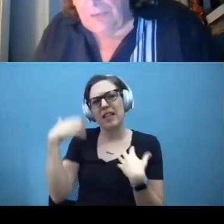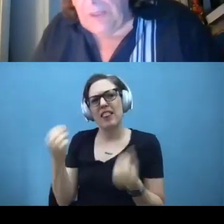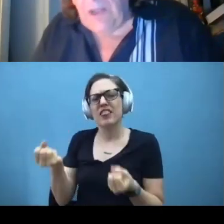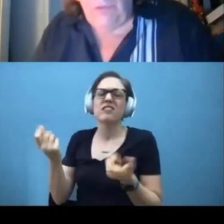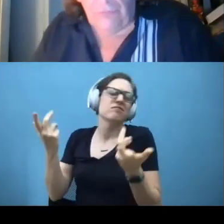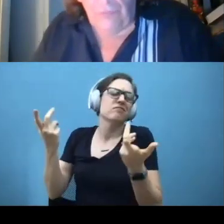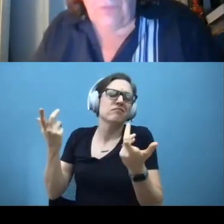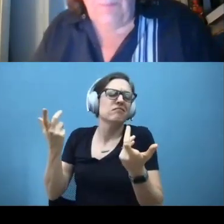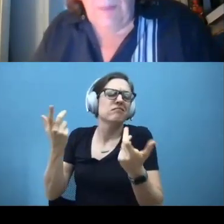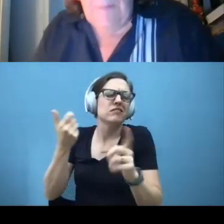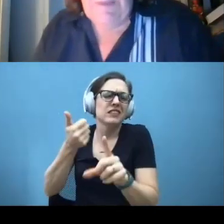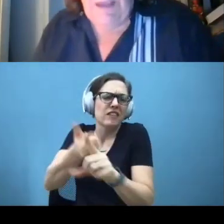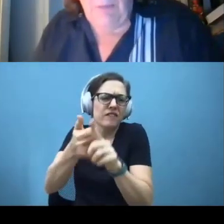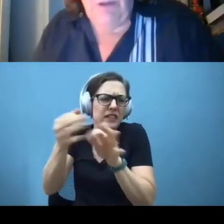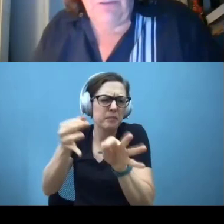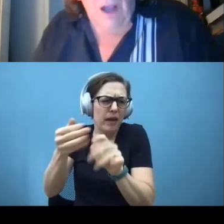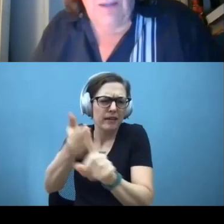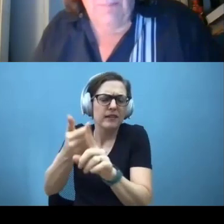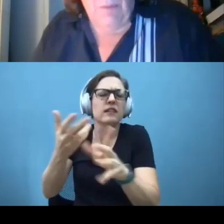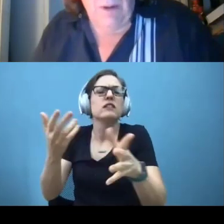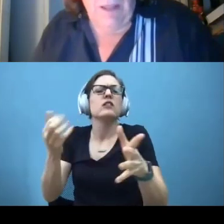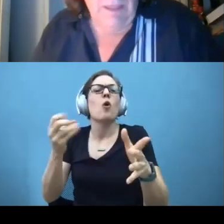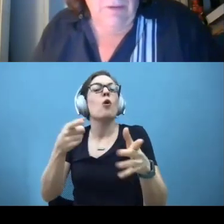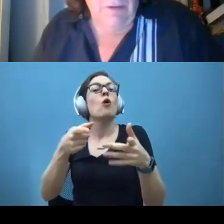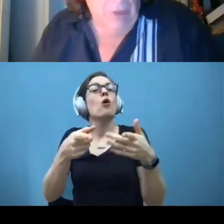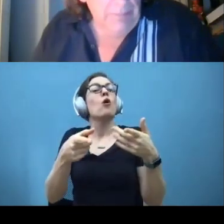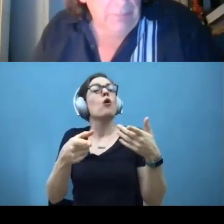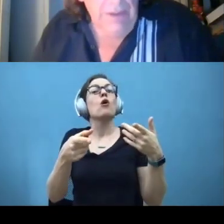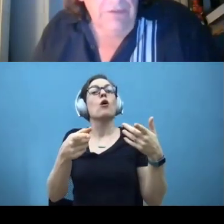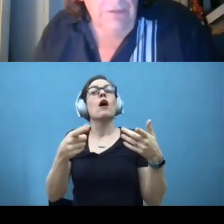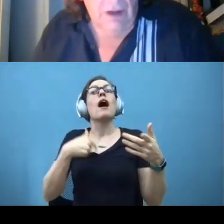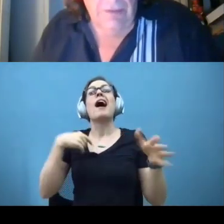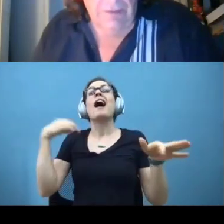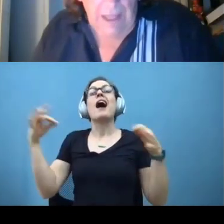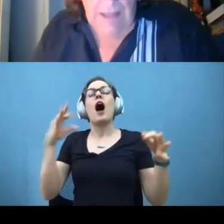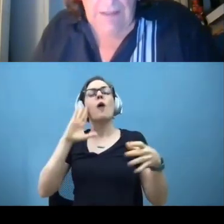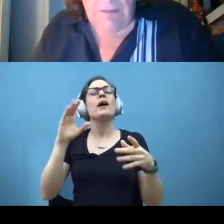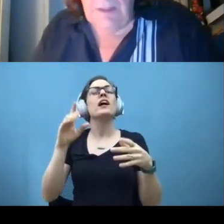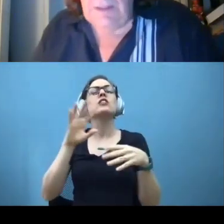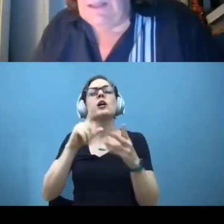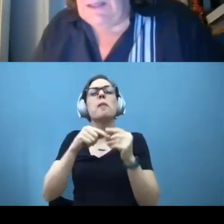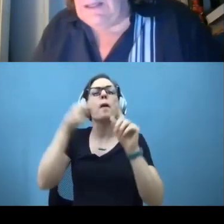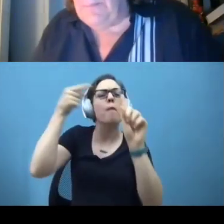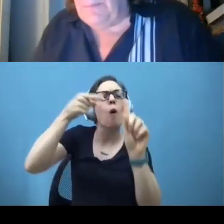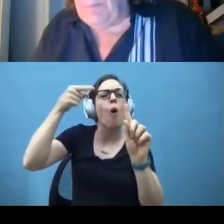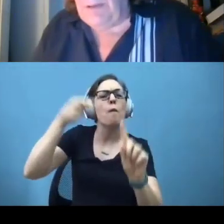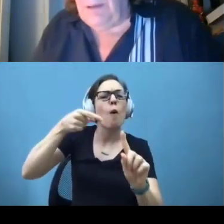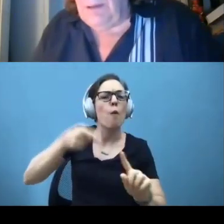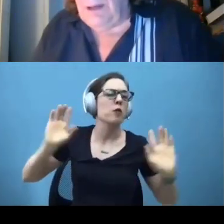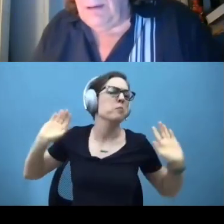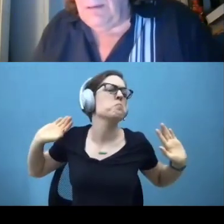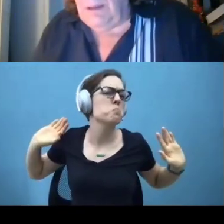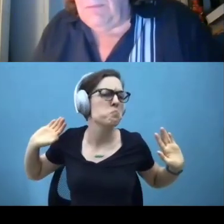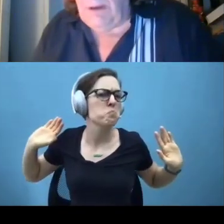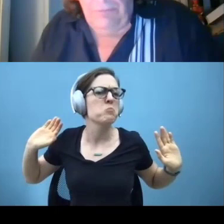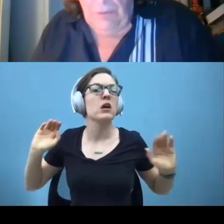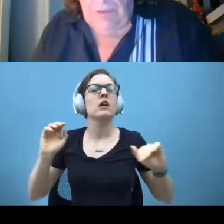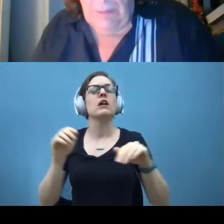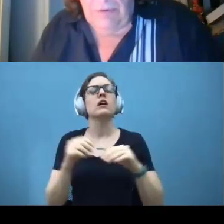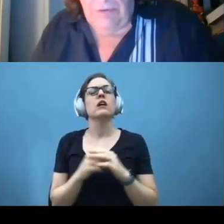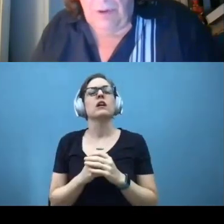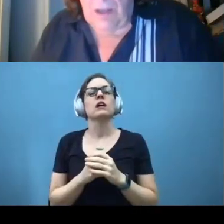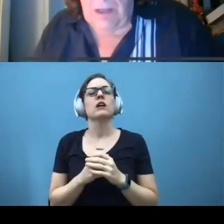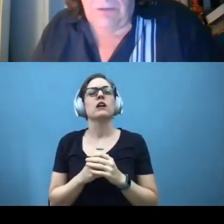we're going to, as we go through them, I'm going to talk about what I think are the bullet points on the slides. But in very